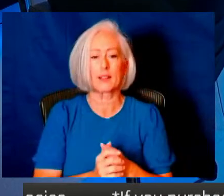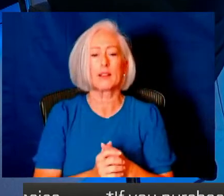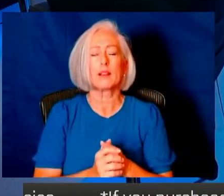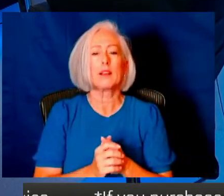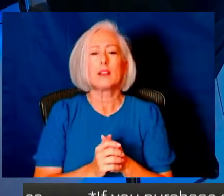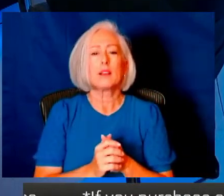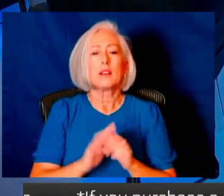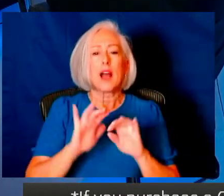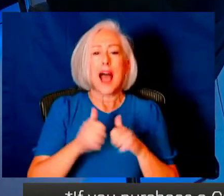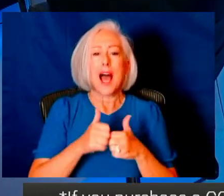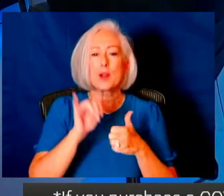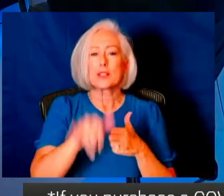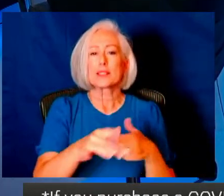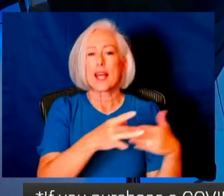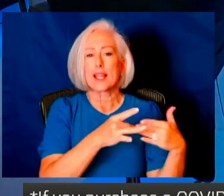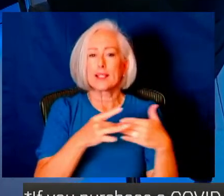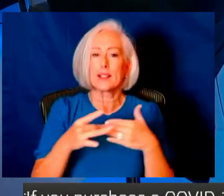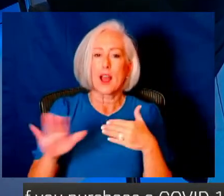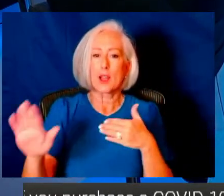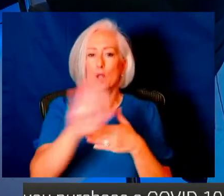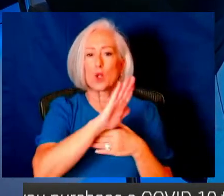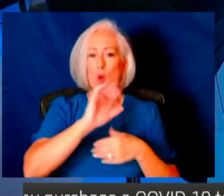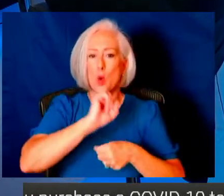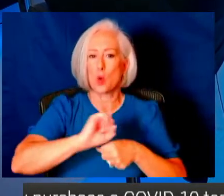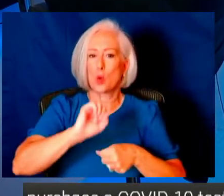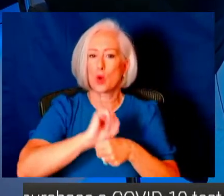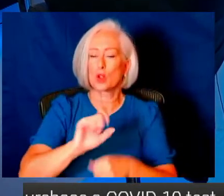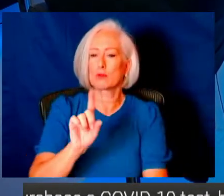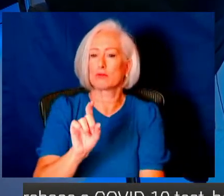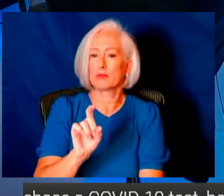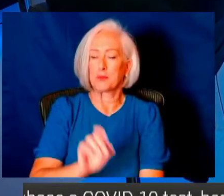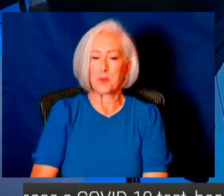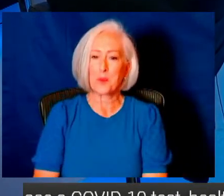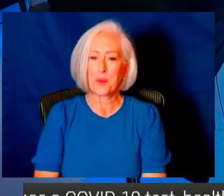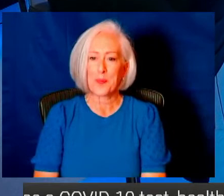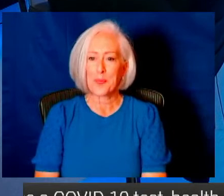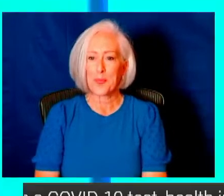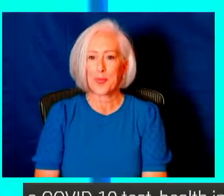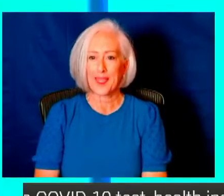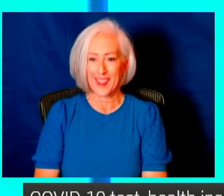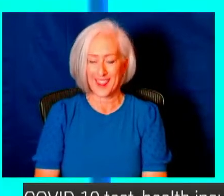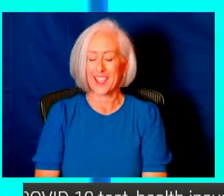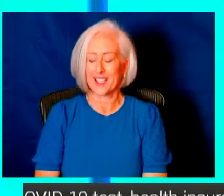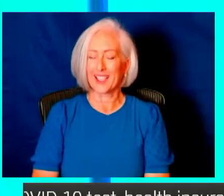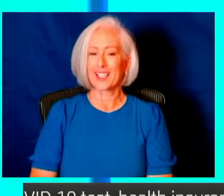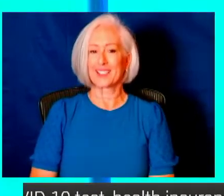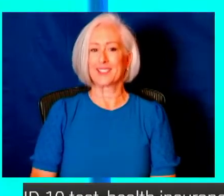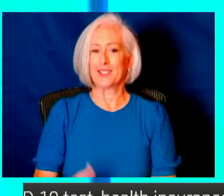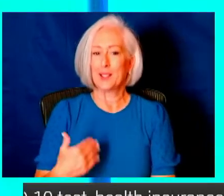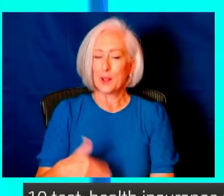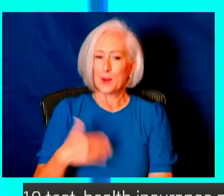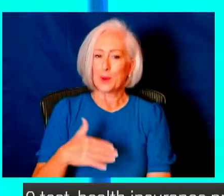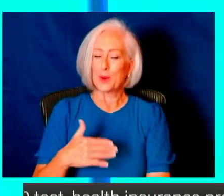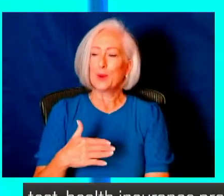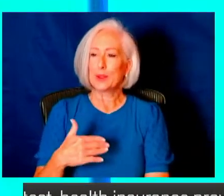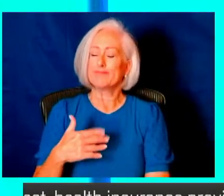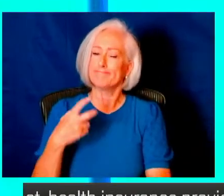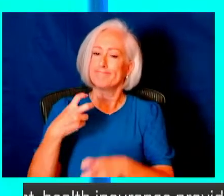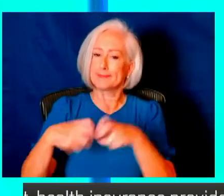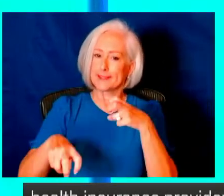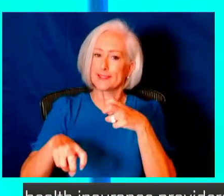this guide your work that you're trying to do? Oh, that's such a tough question, and I